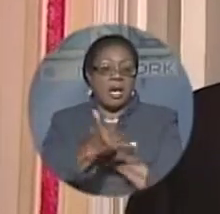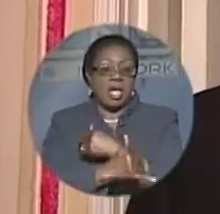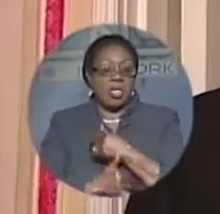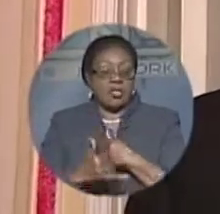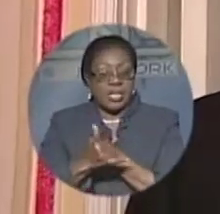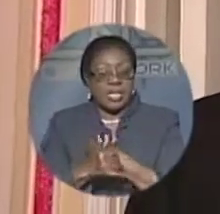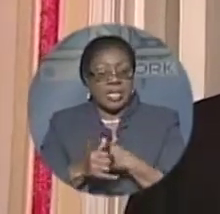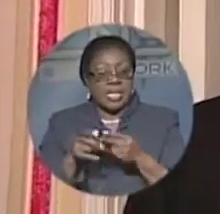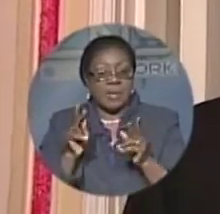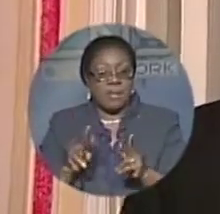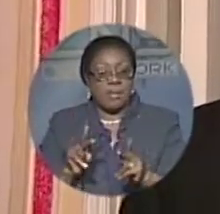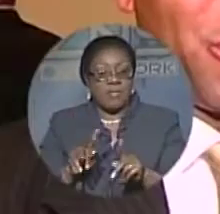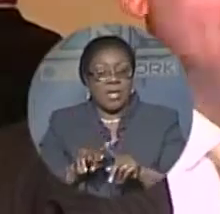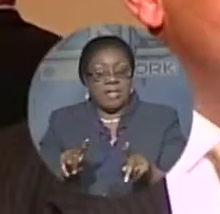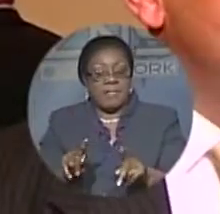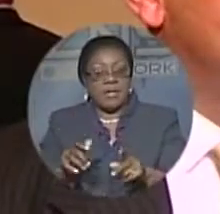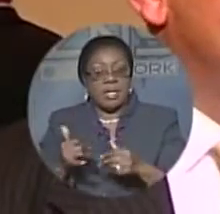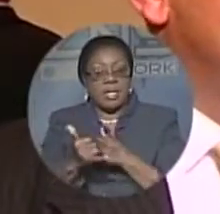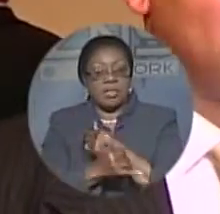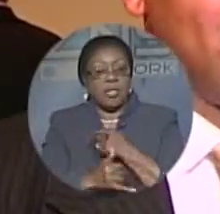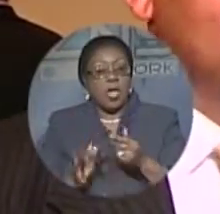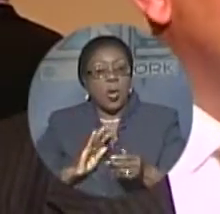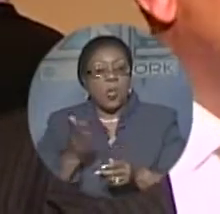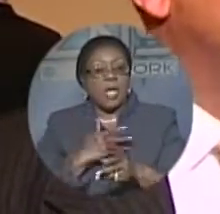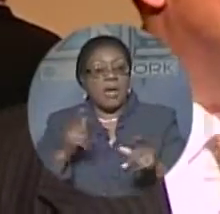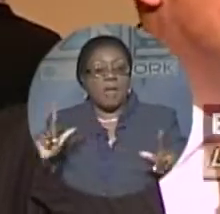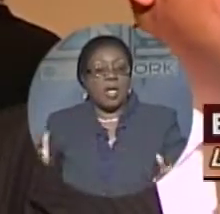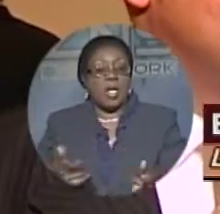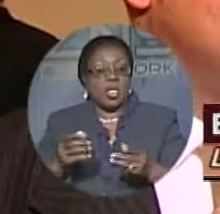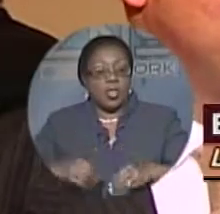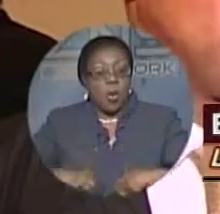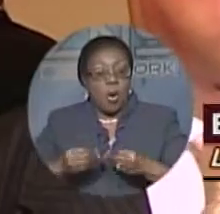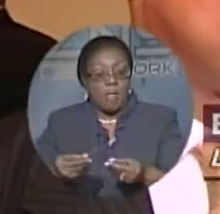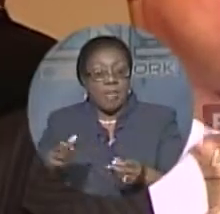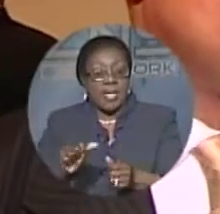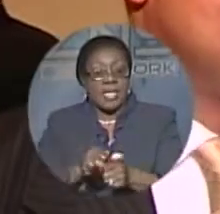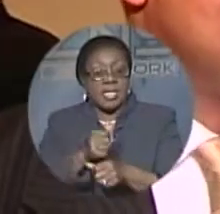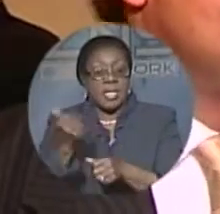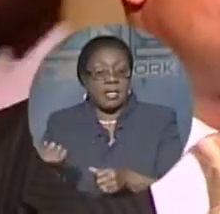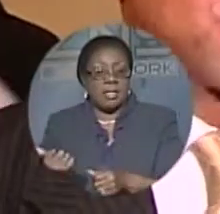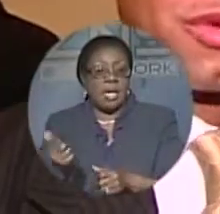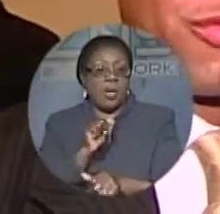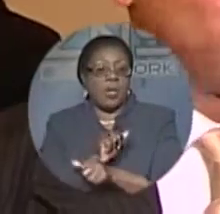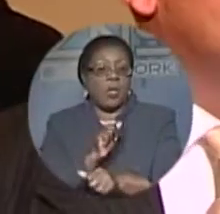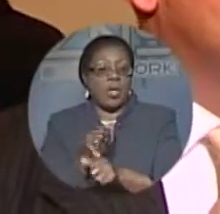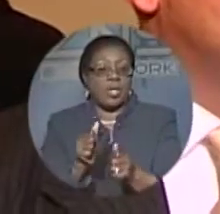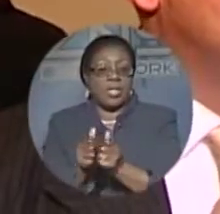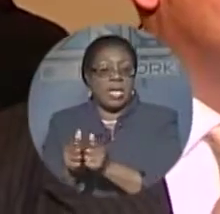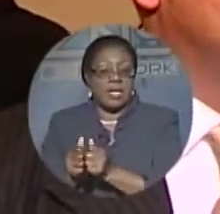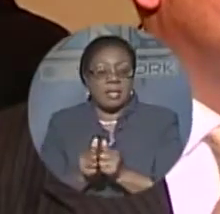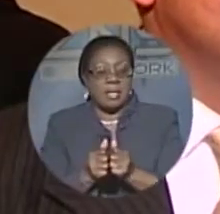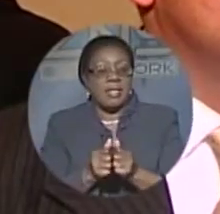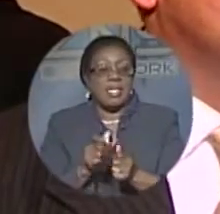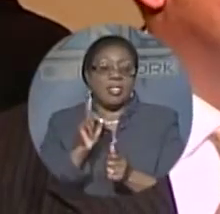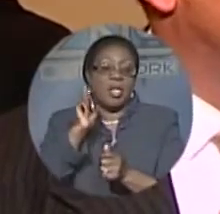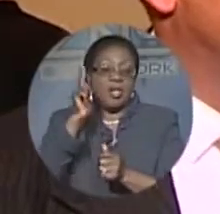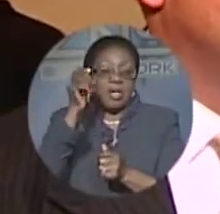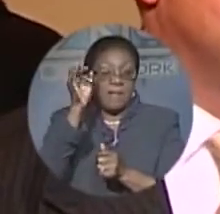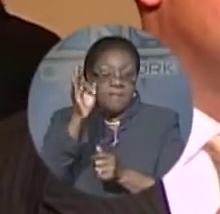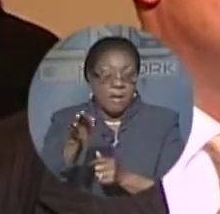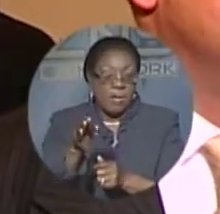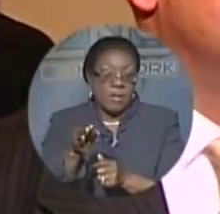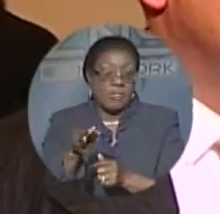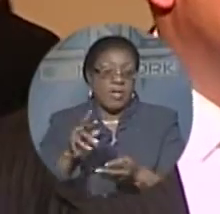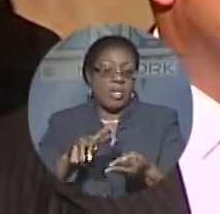of our respective countries. We have a lot to offer each other and work together, so I'm looking forward to the relationship even